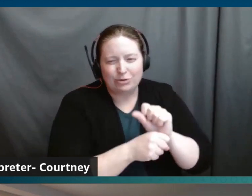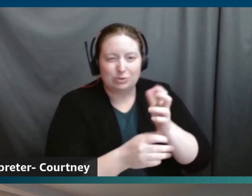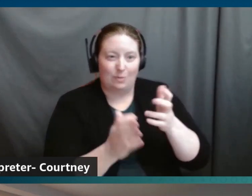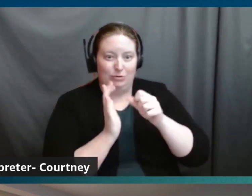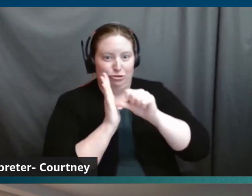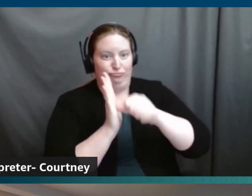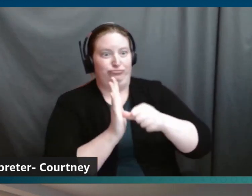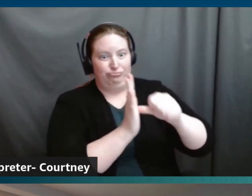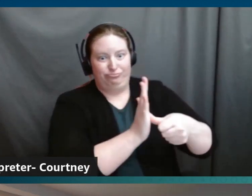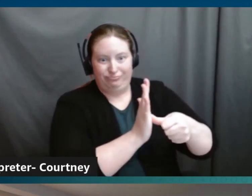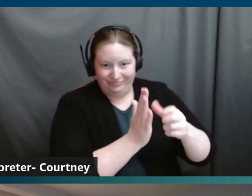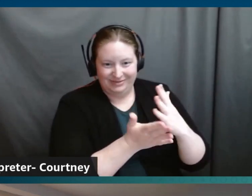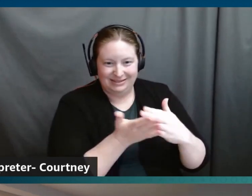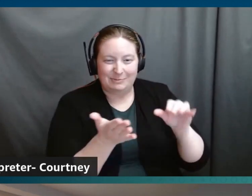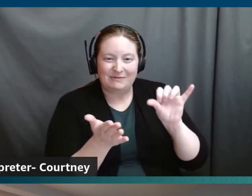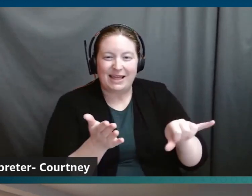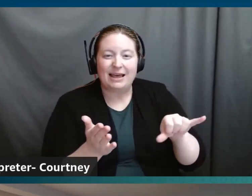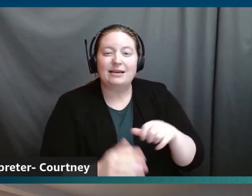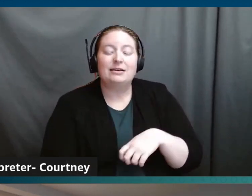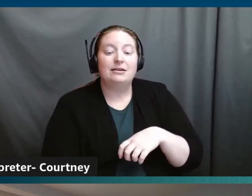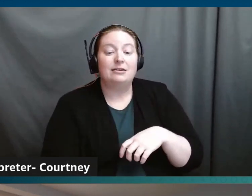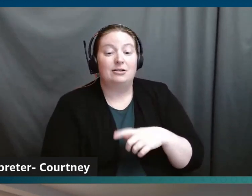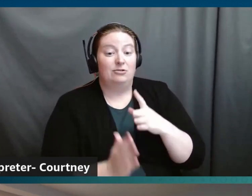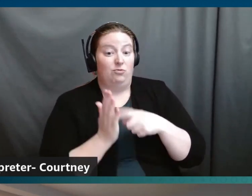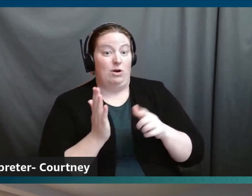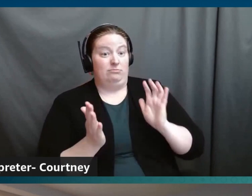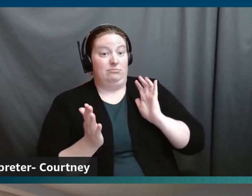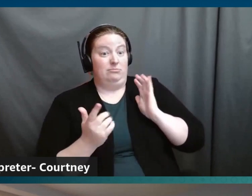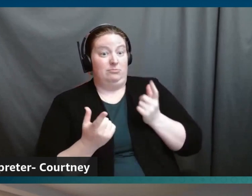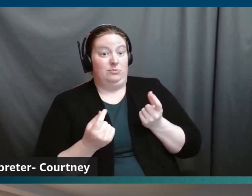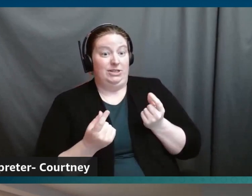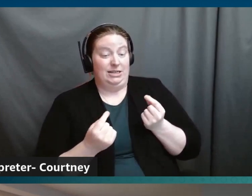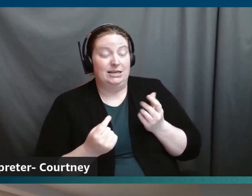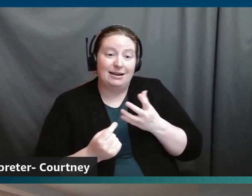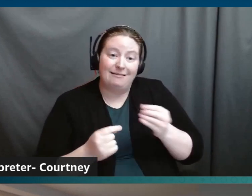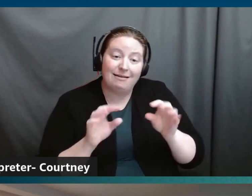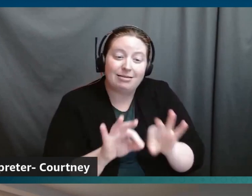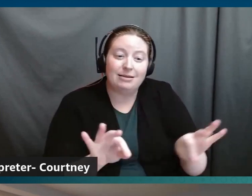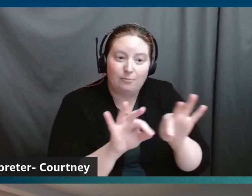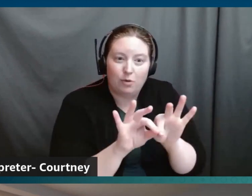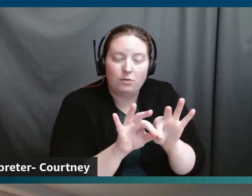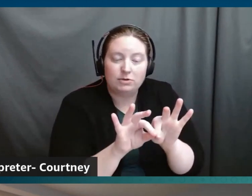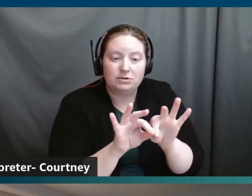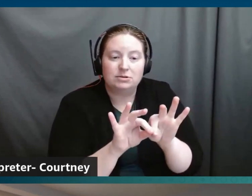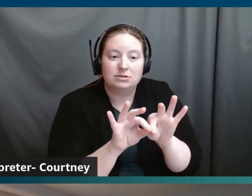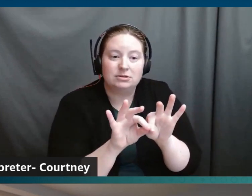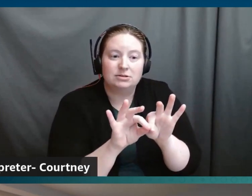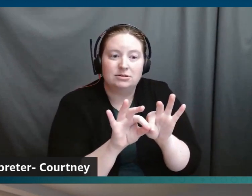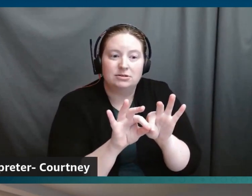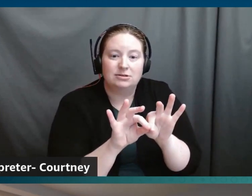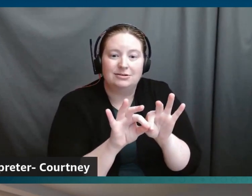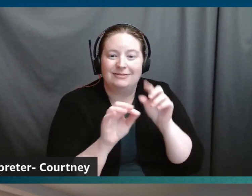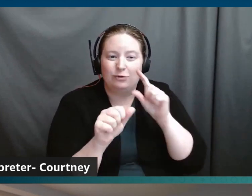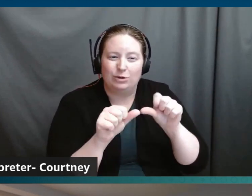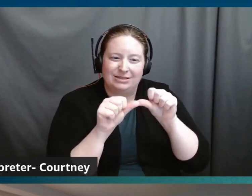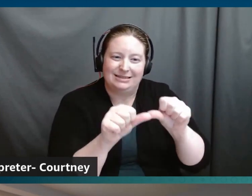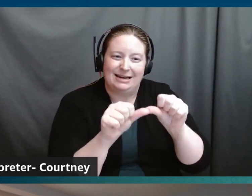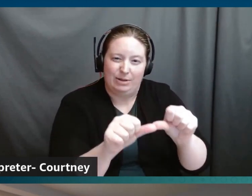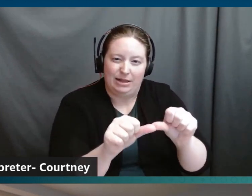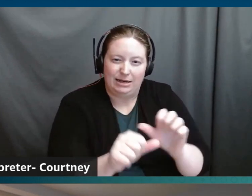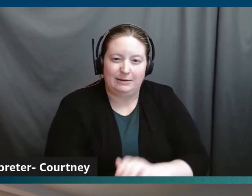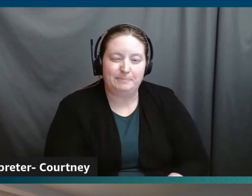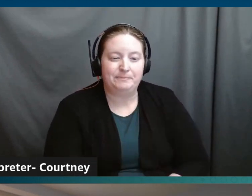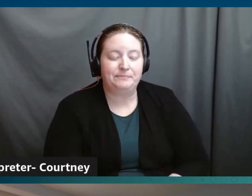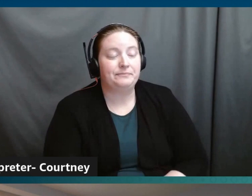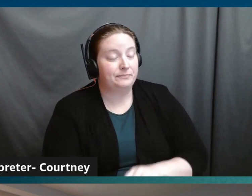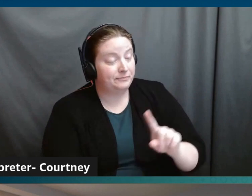some of that, both in transition to what we did, but also the importance of that. From a sustainability push. Absolutely,